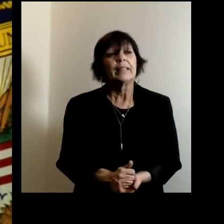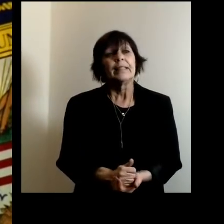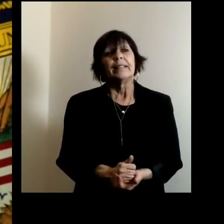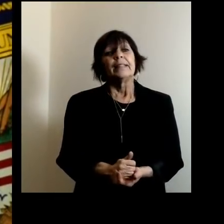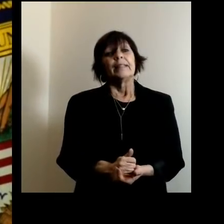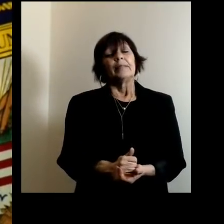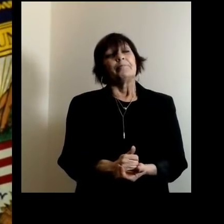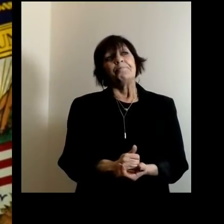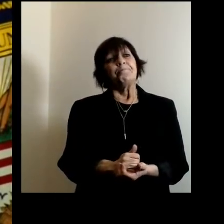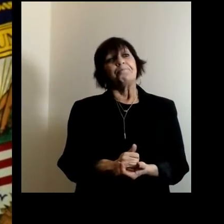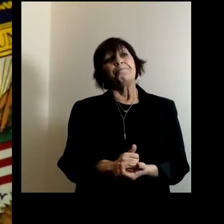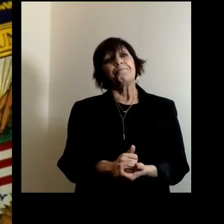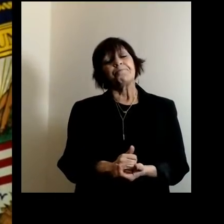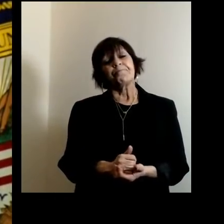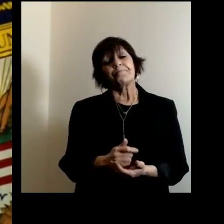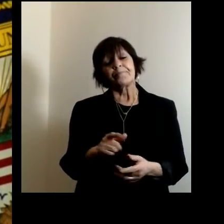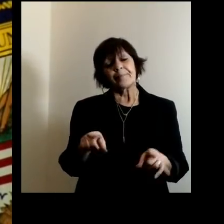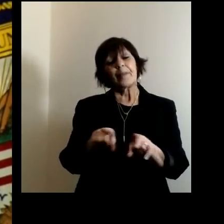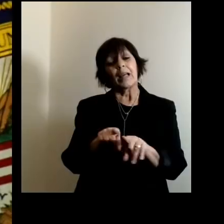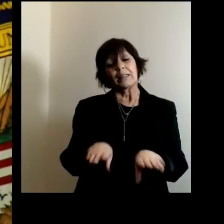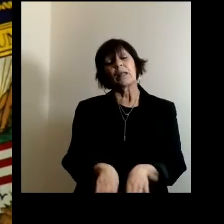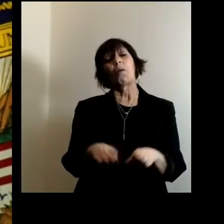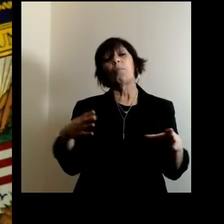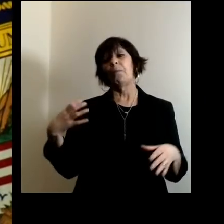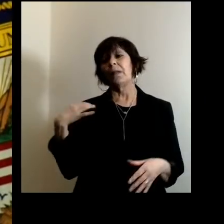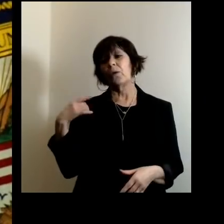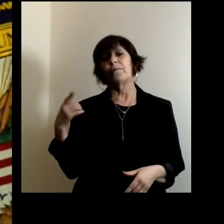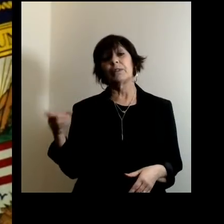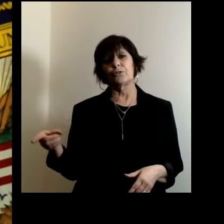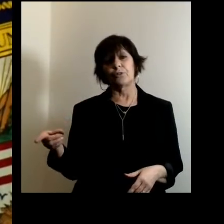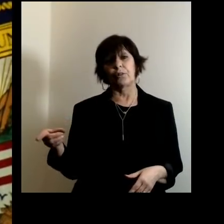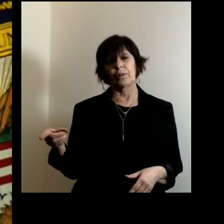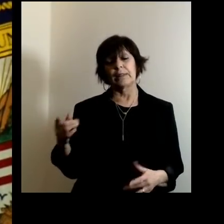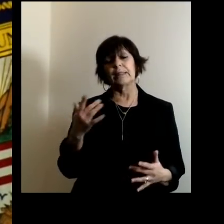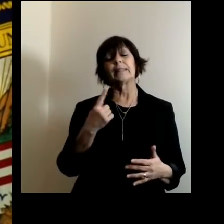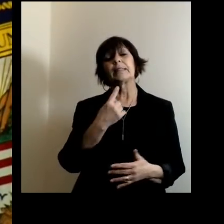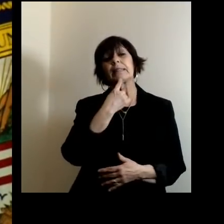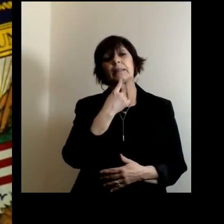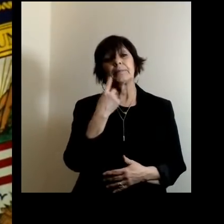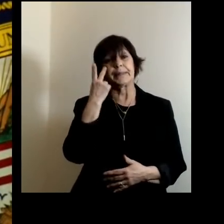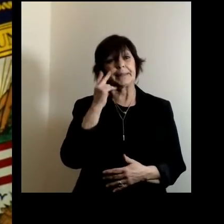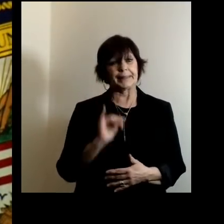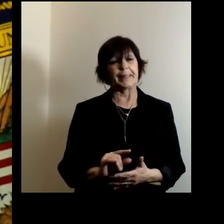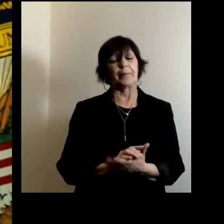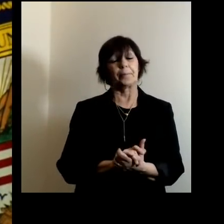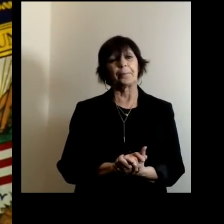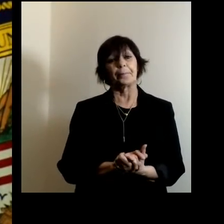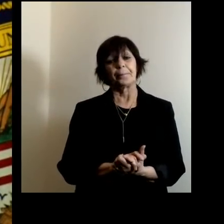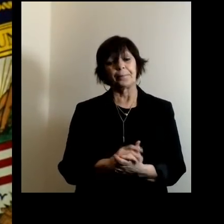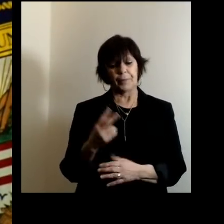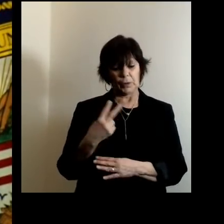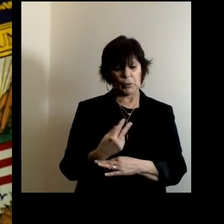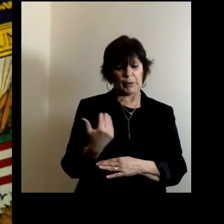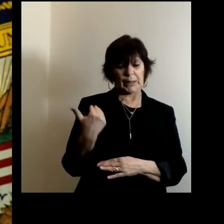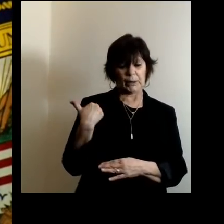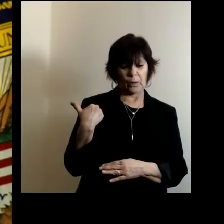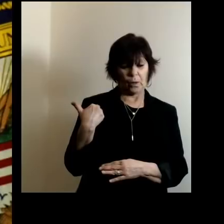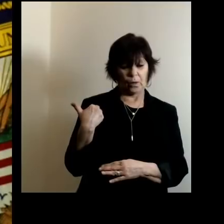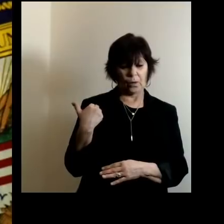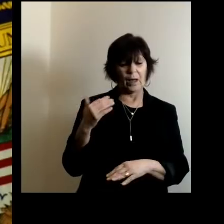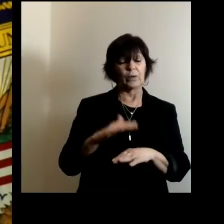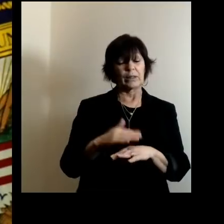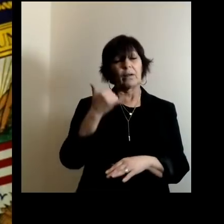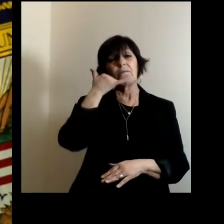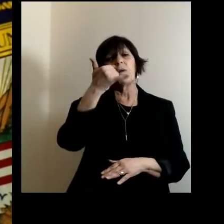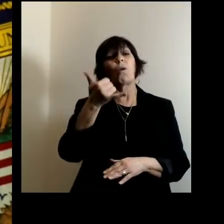and dying. And as a public official, it's disappointing when you see anybody do that. As I said, 2 days ago, I was on a phone